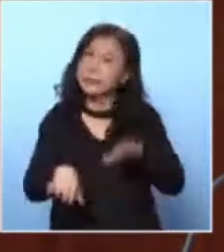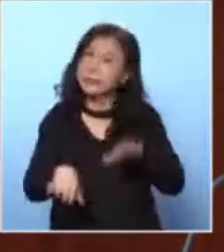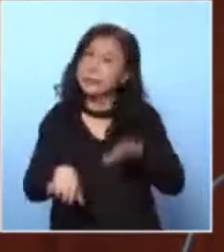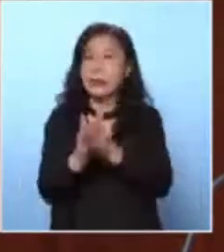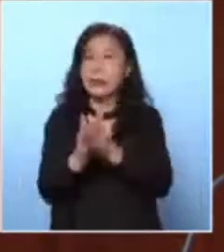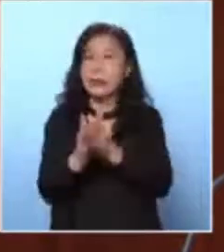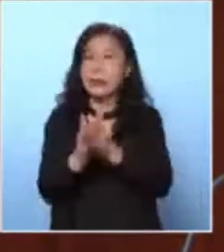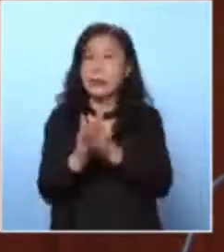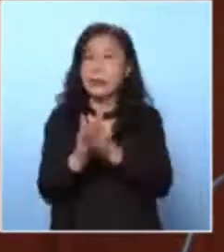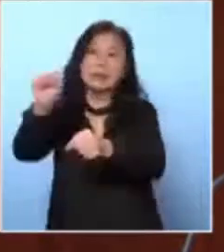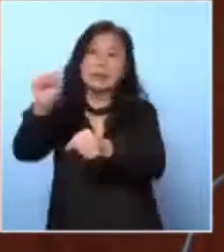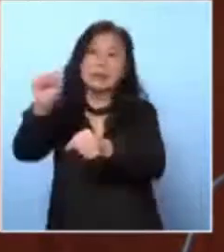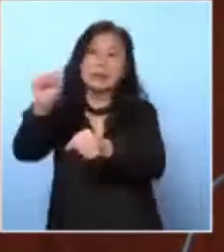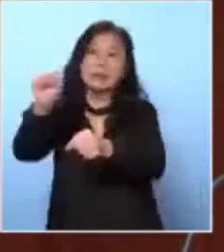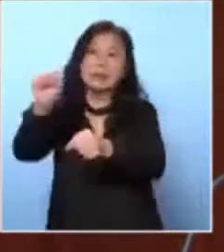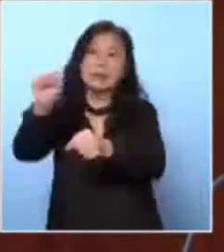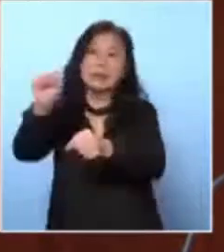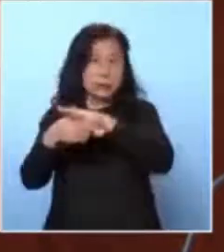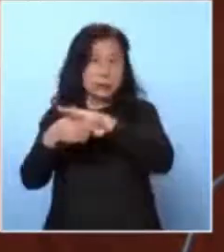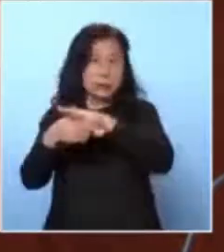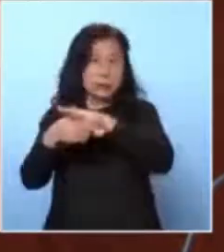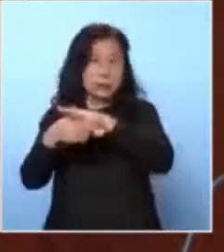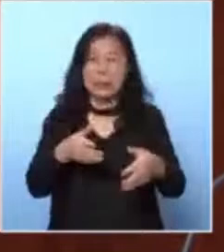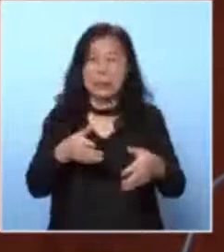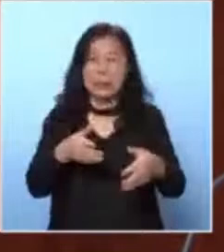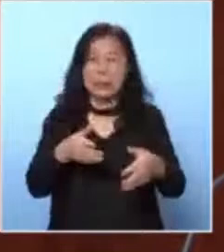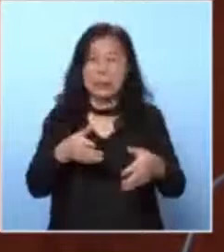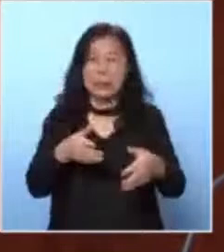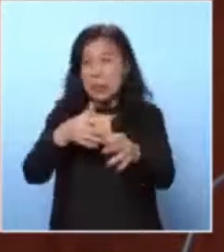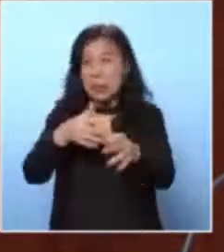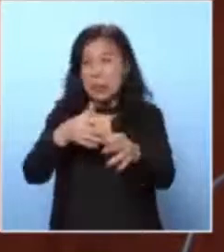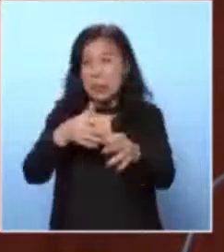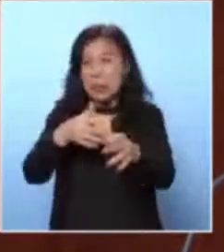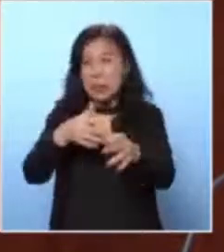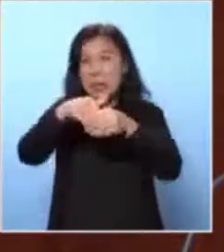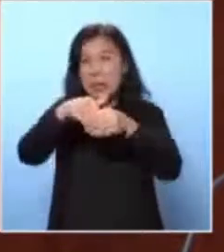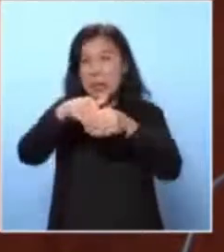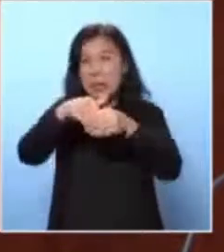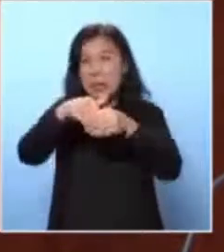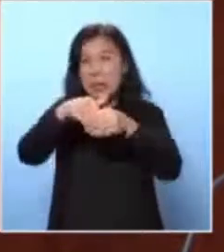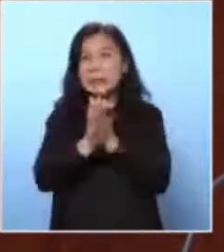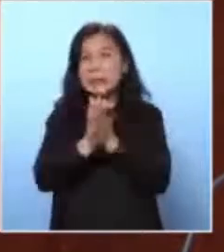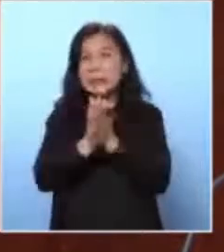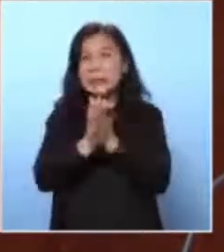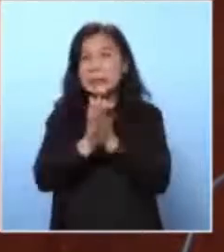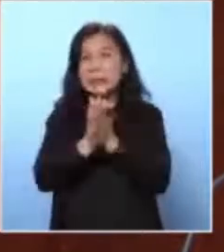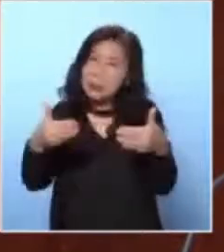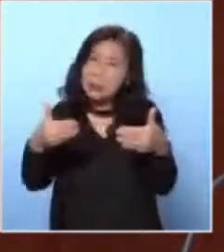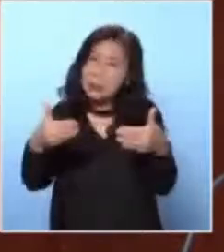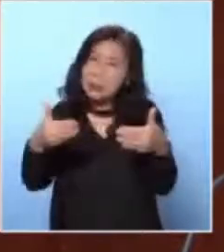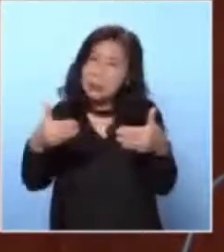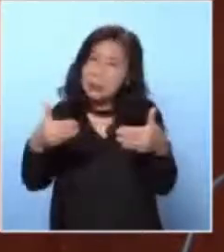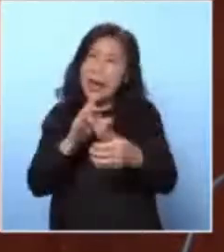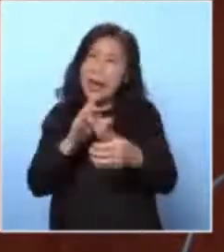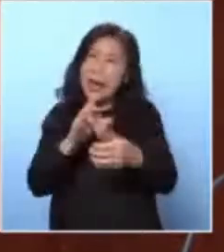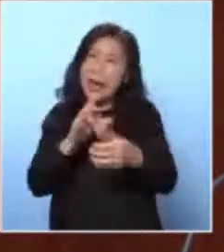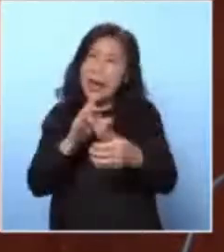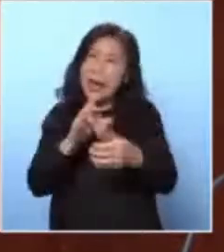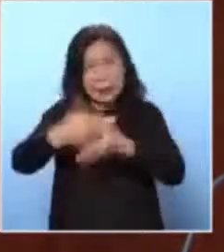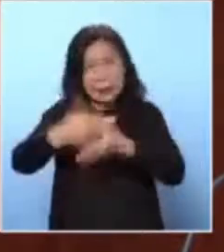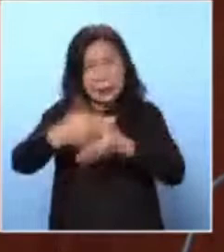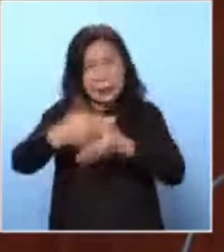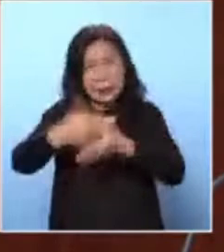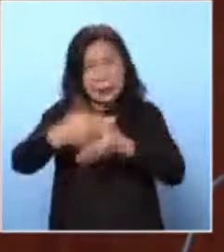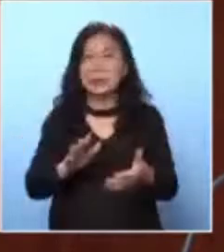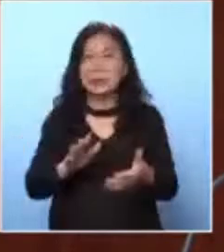This will substantially shorten the waiting time for PRH. In the next 5 years, from 2024 to 25